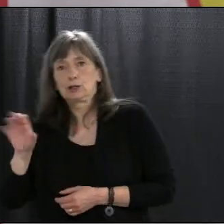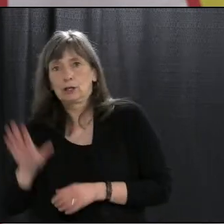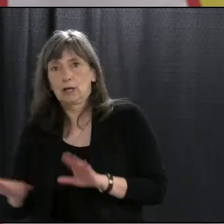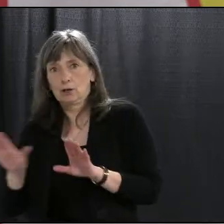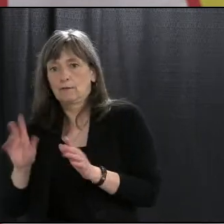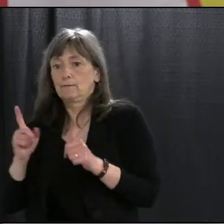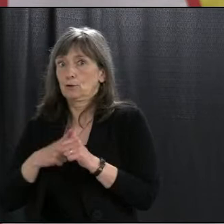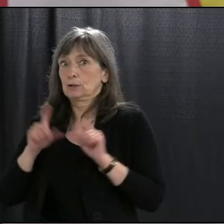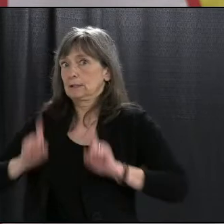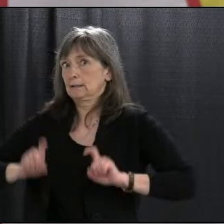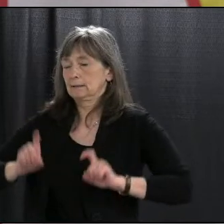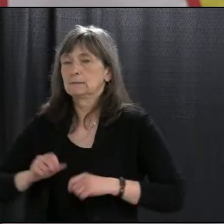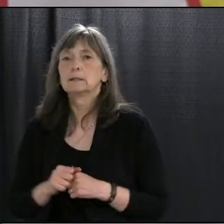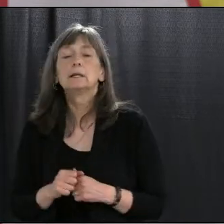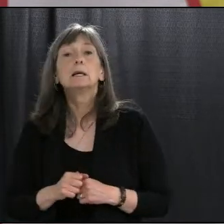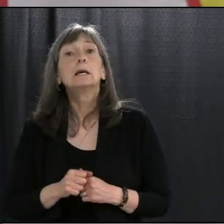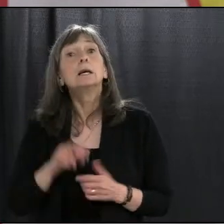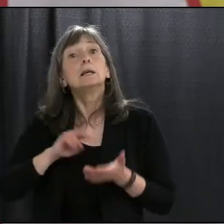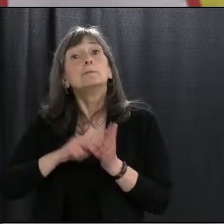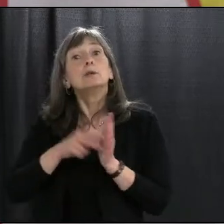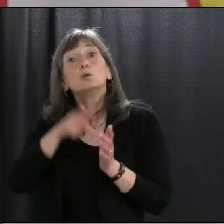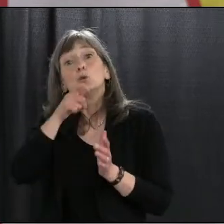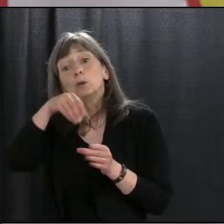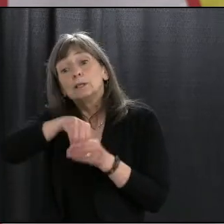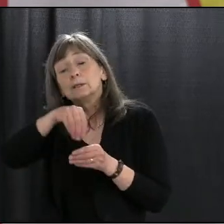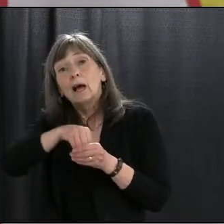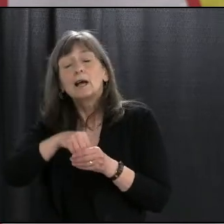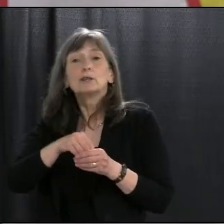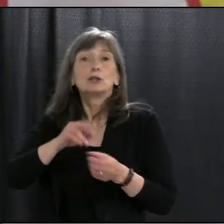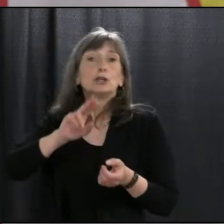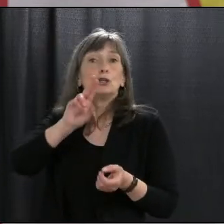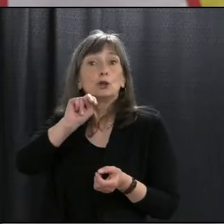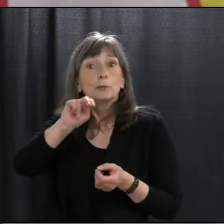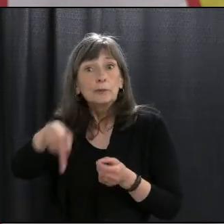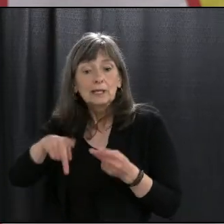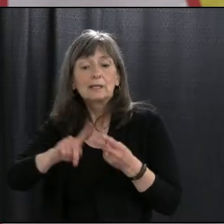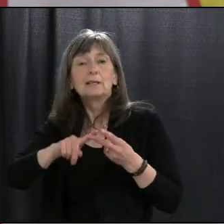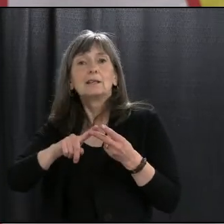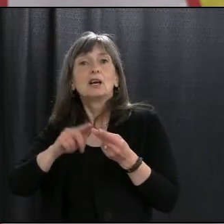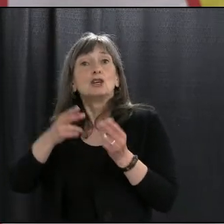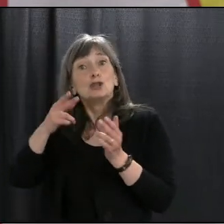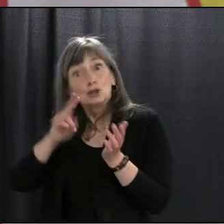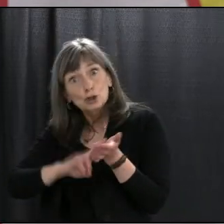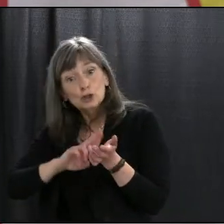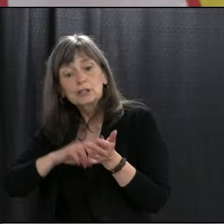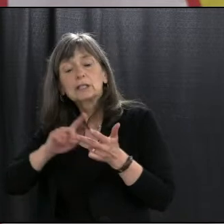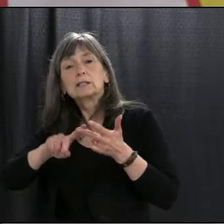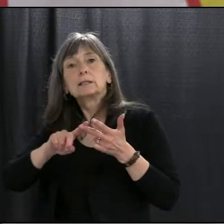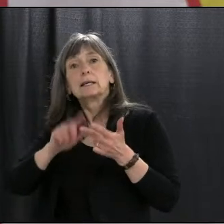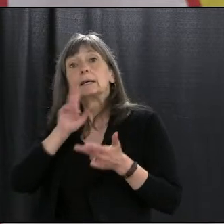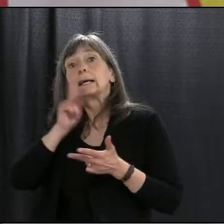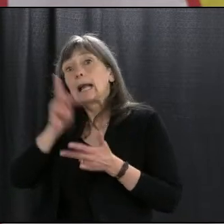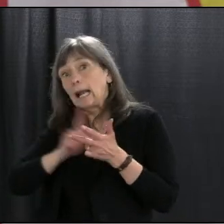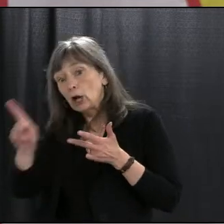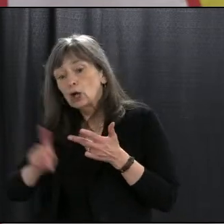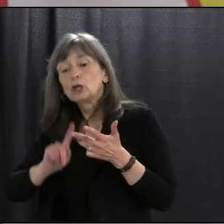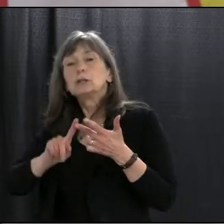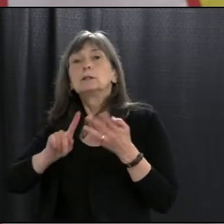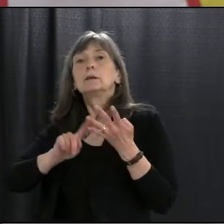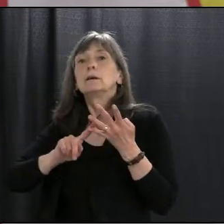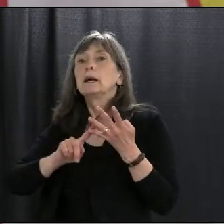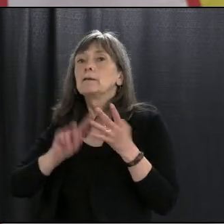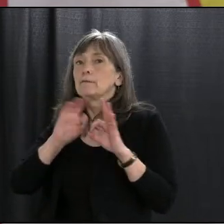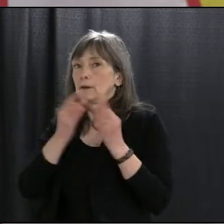of healthcare professionals, including nurse practitioners, registered nurses, clerical staff, and family